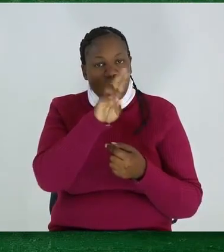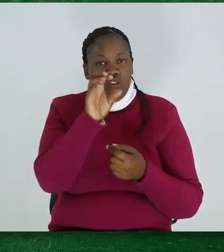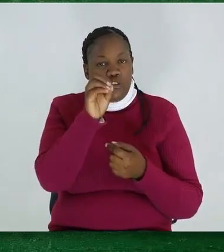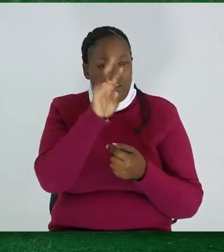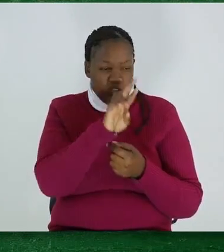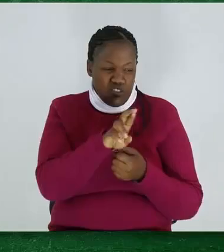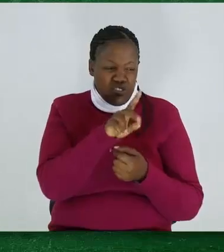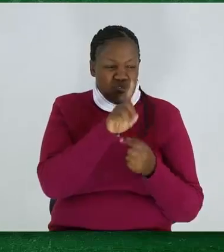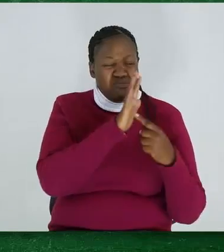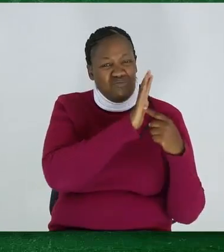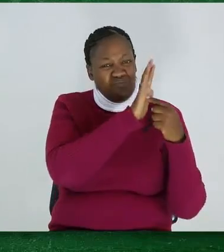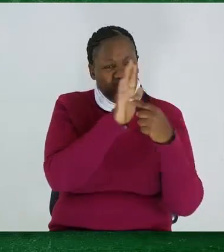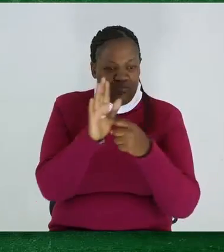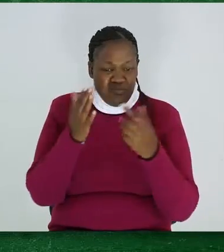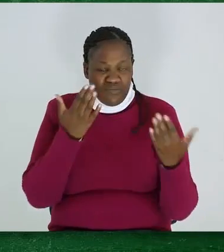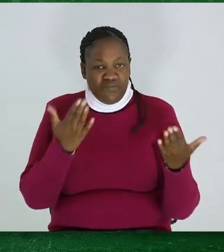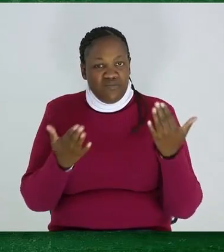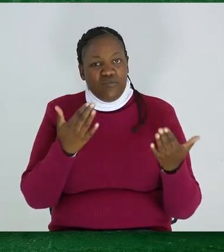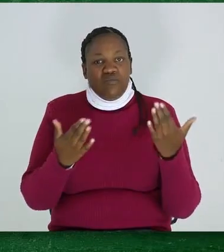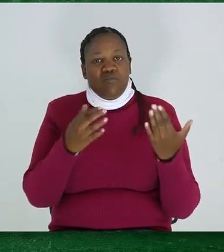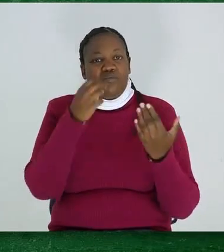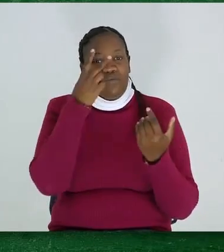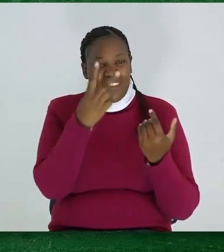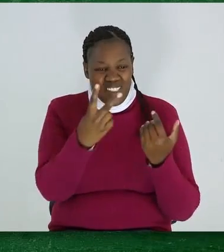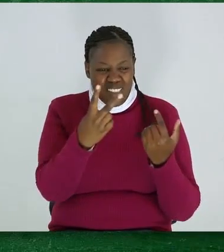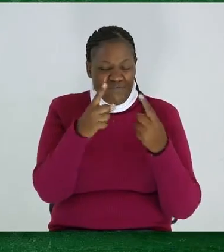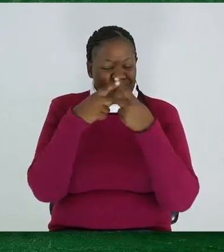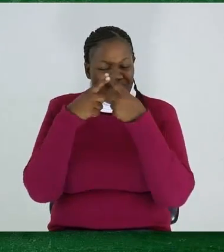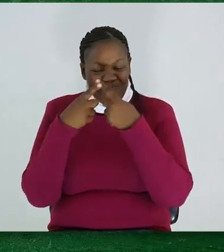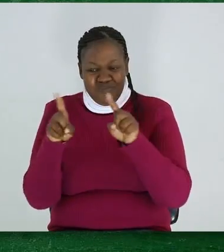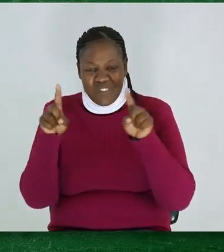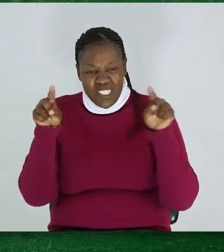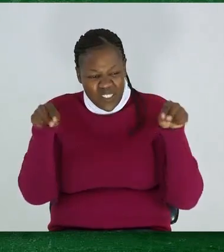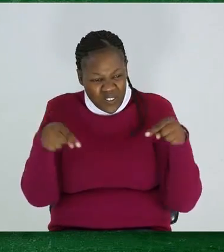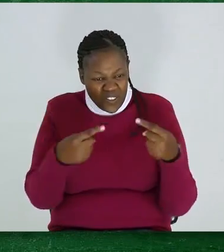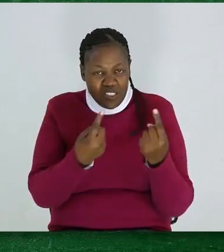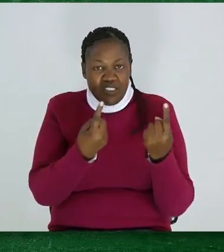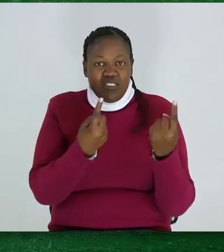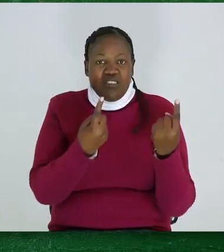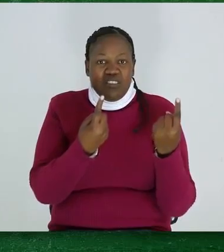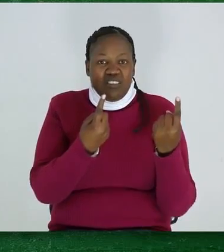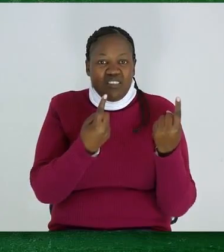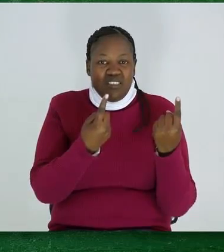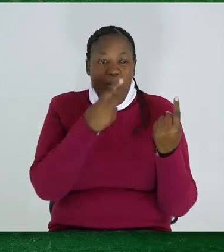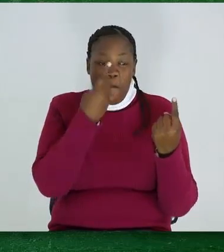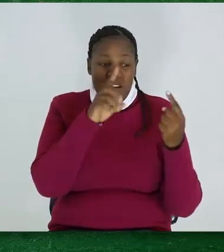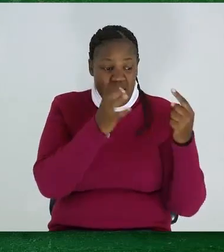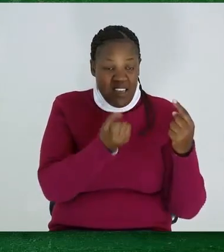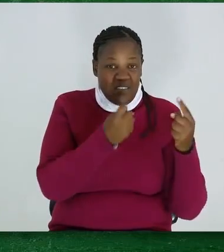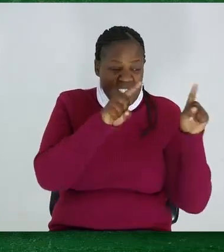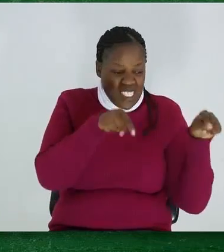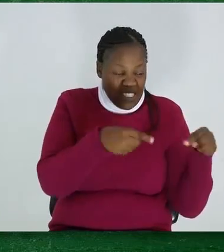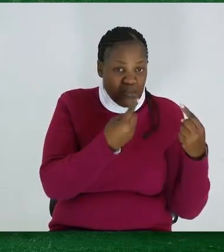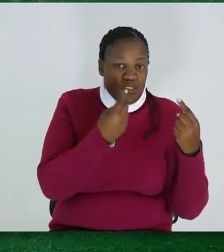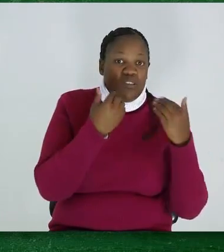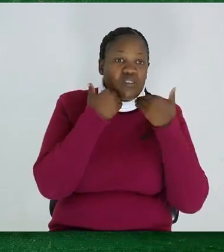implied comparison between two unlike things that actually have something important in